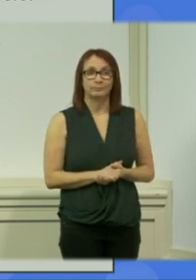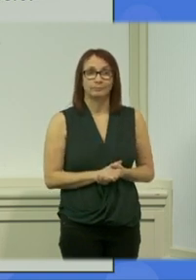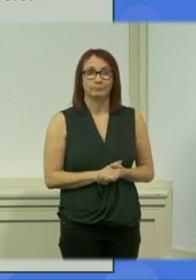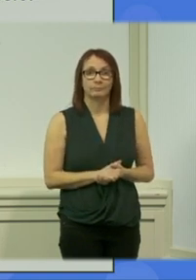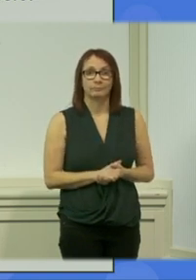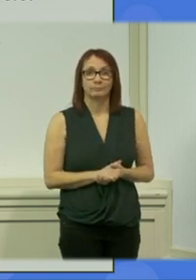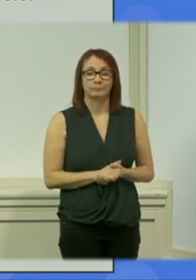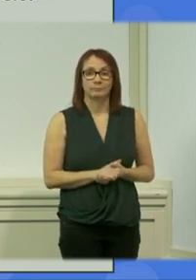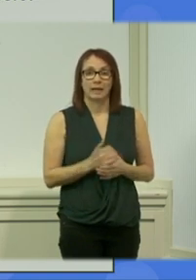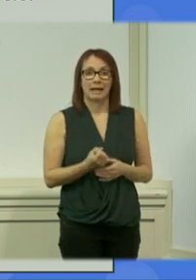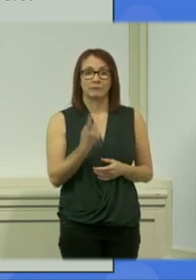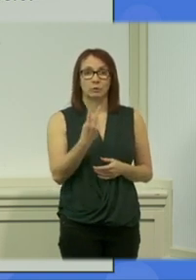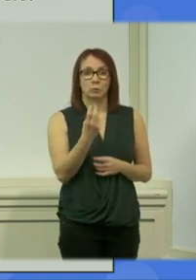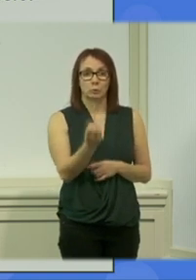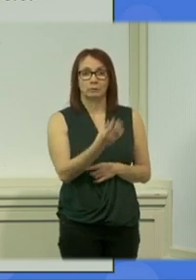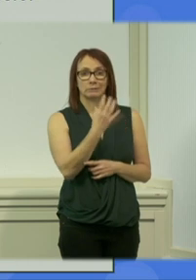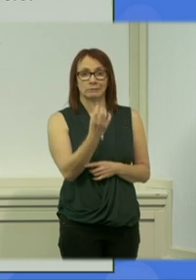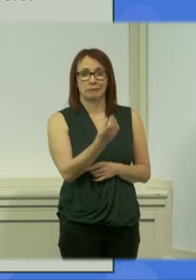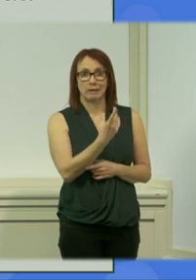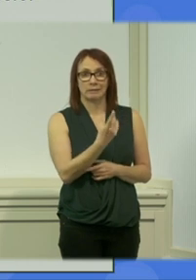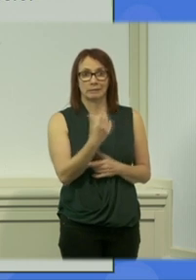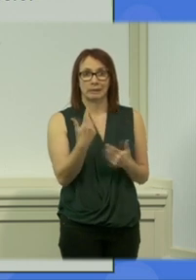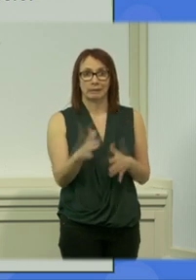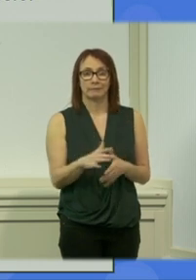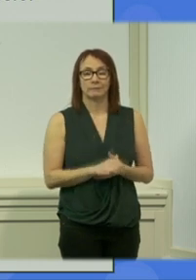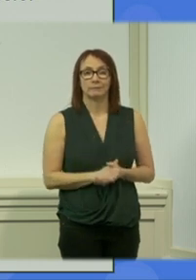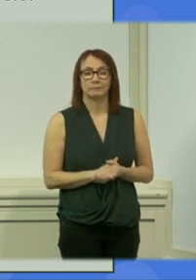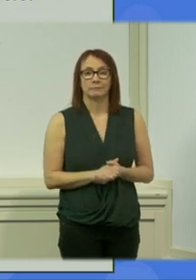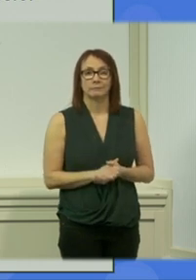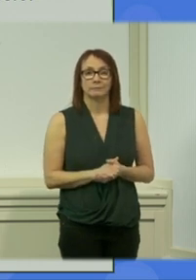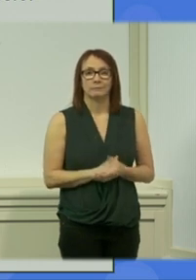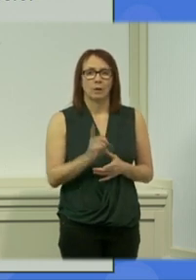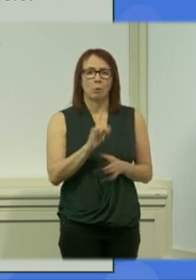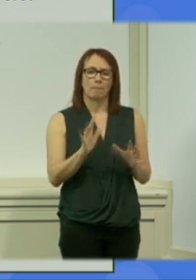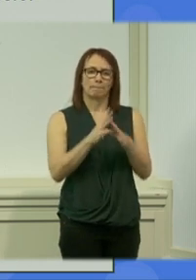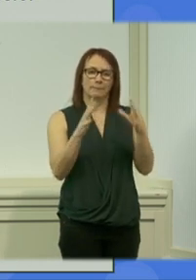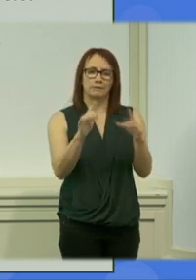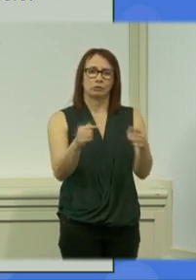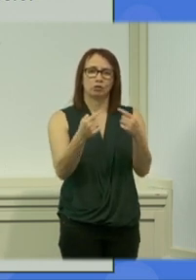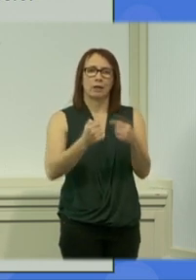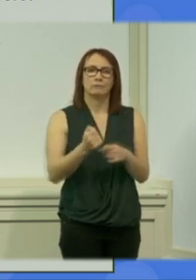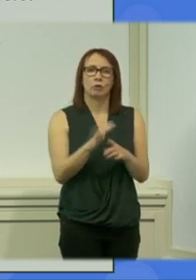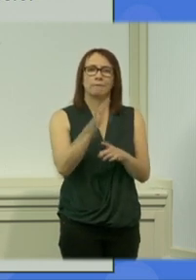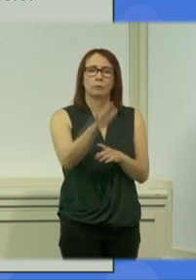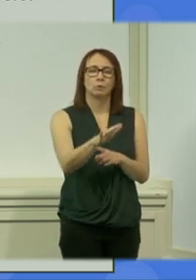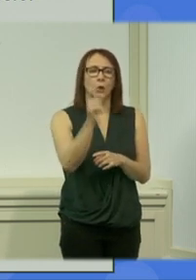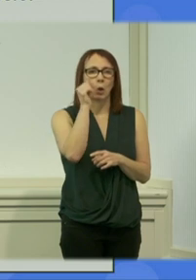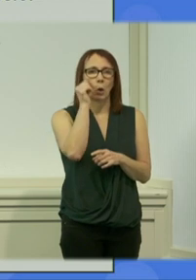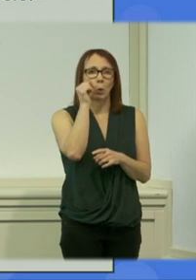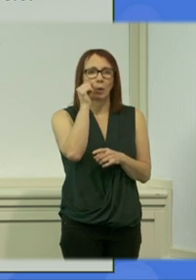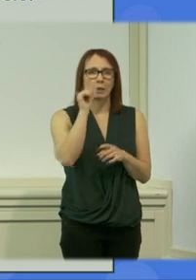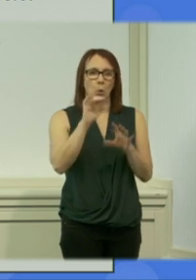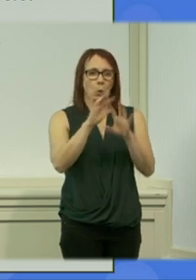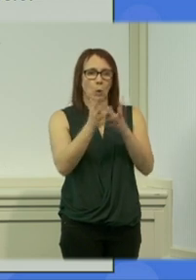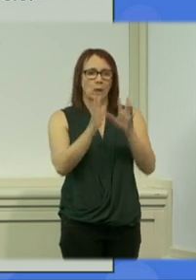I've got a couple of slides left. So what major challenges will Scotland face in the future? We know things like climate change, ageing